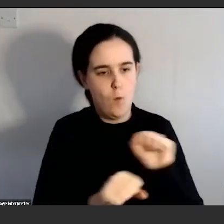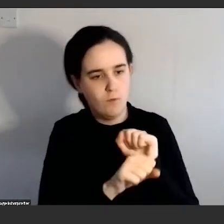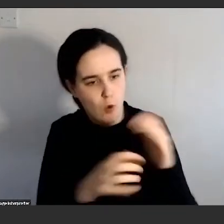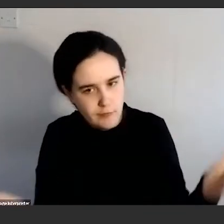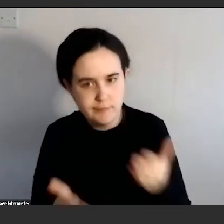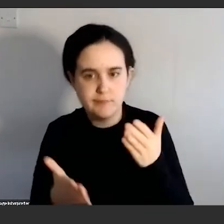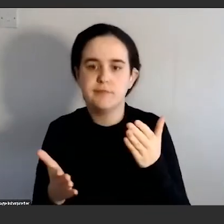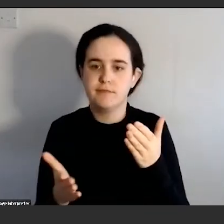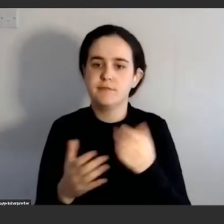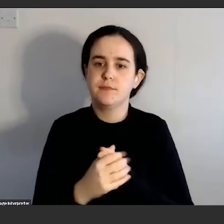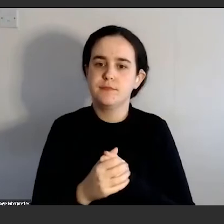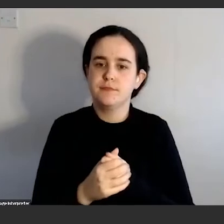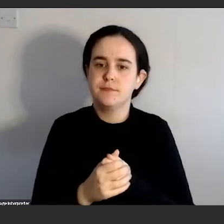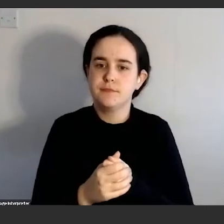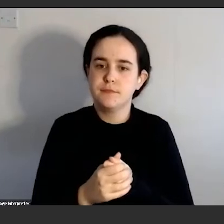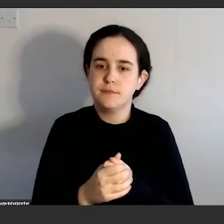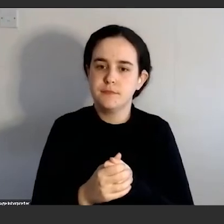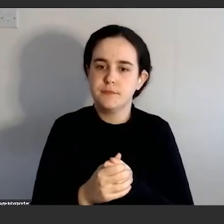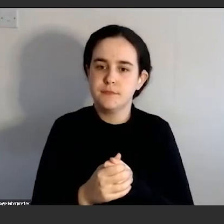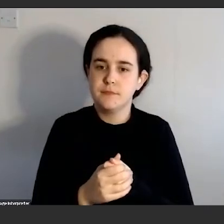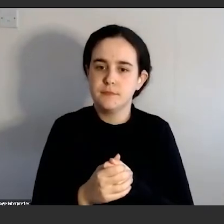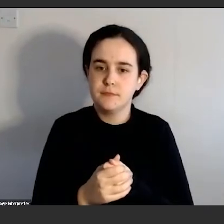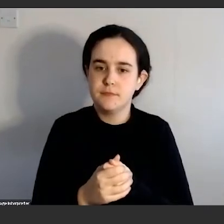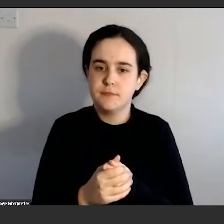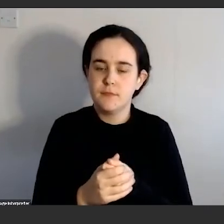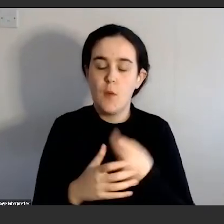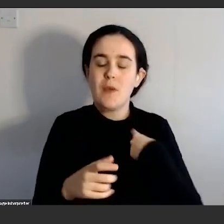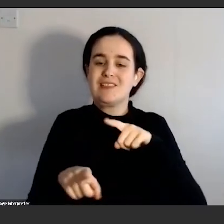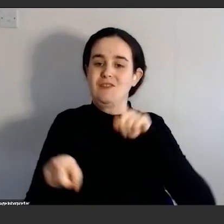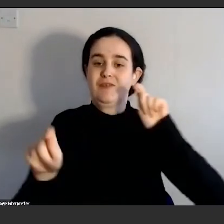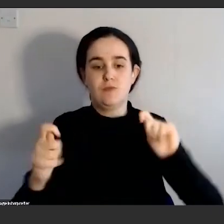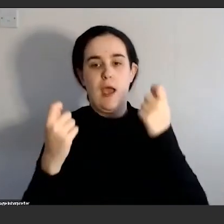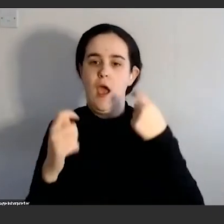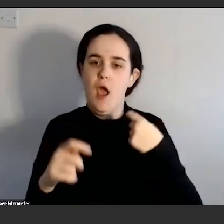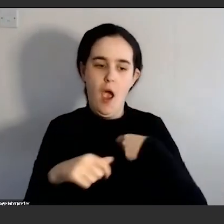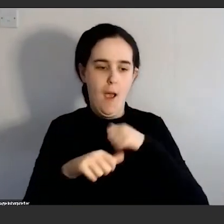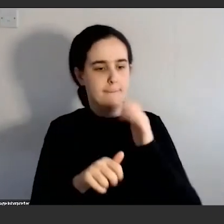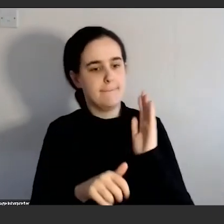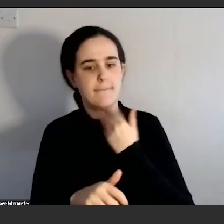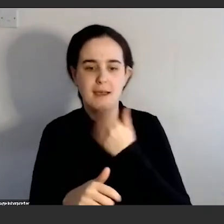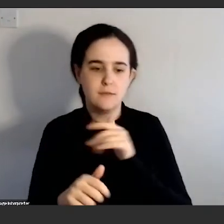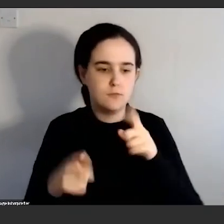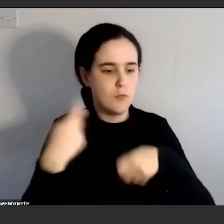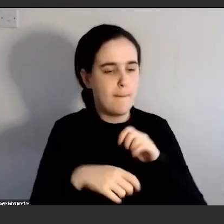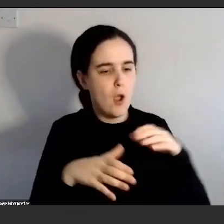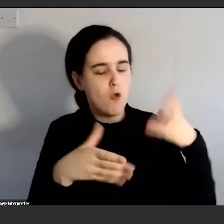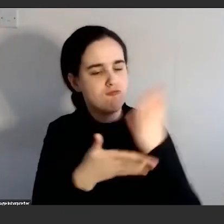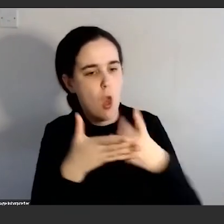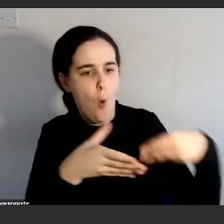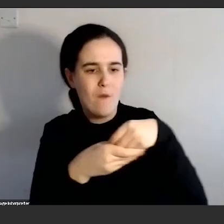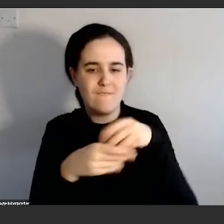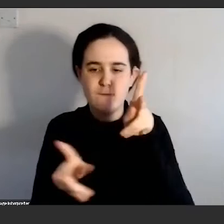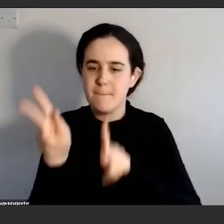with disabilities is better suited to responding to health emergencies, since many of the policies, many of the services